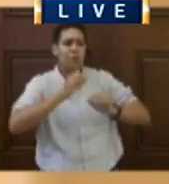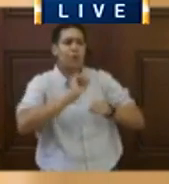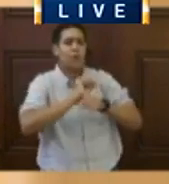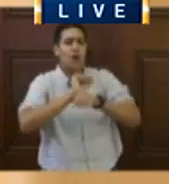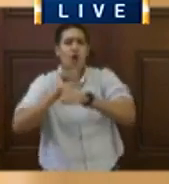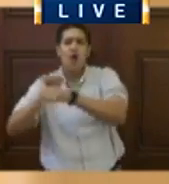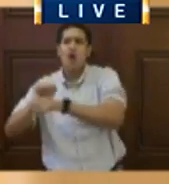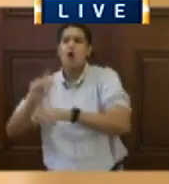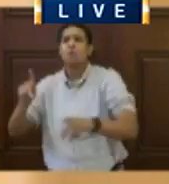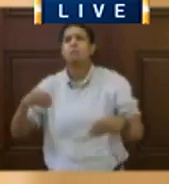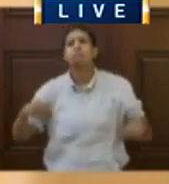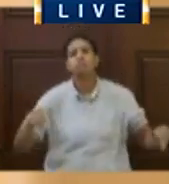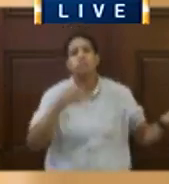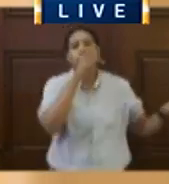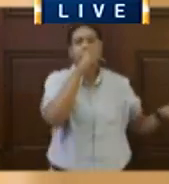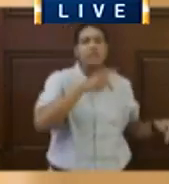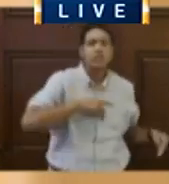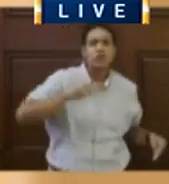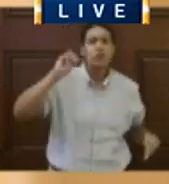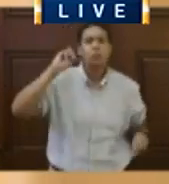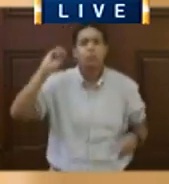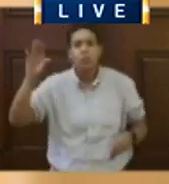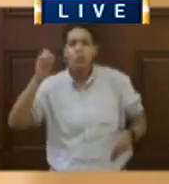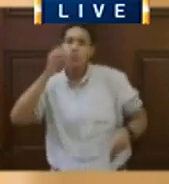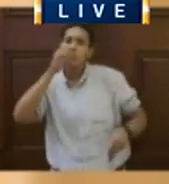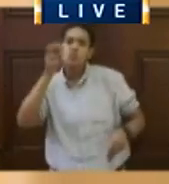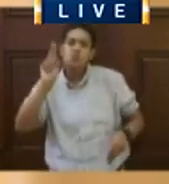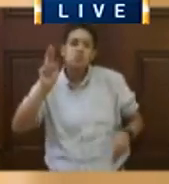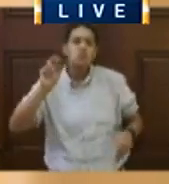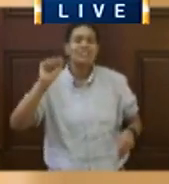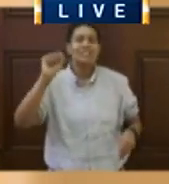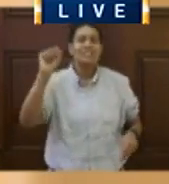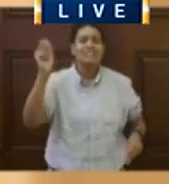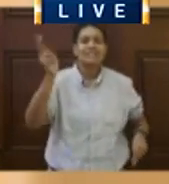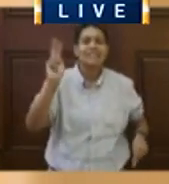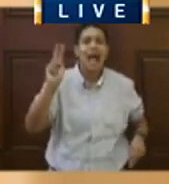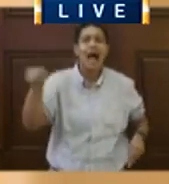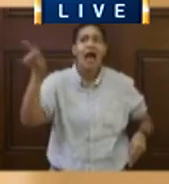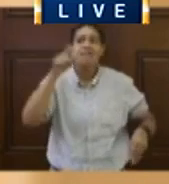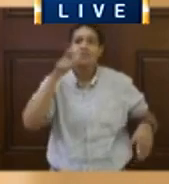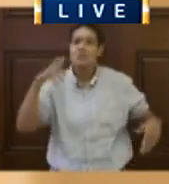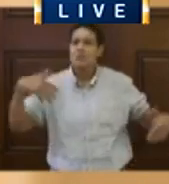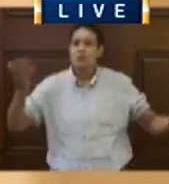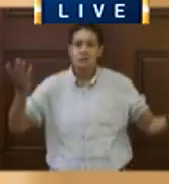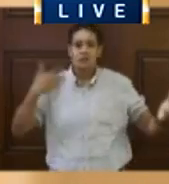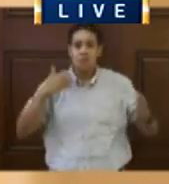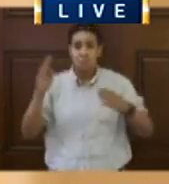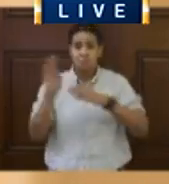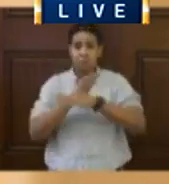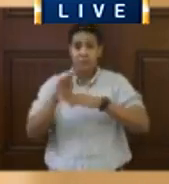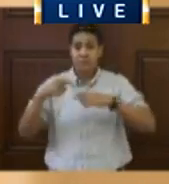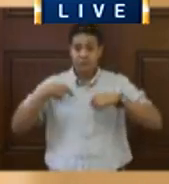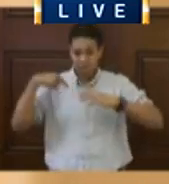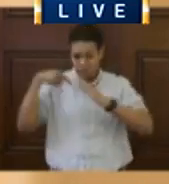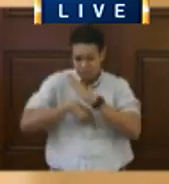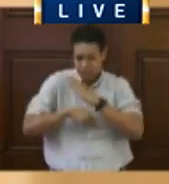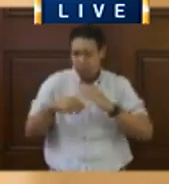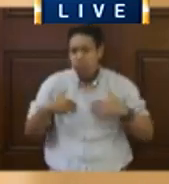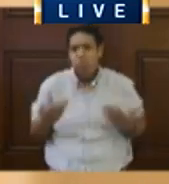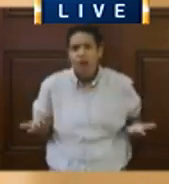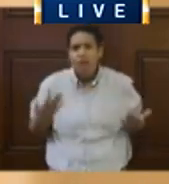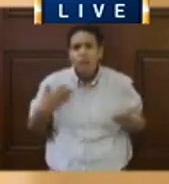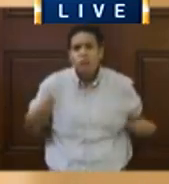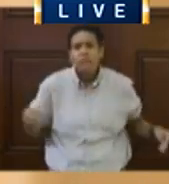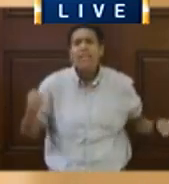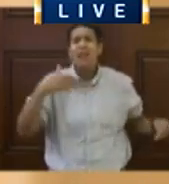in Kingston and Montego Bay, in Ocho Rios and Savannah Lamar, who don't have any business right now. We know that bars